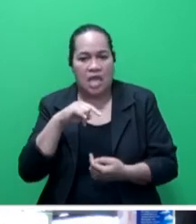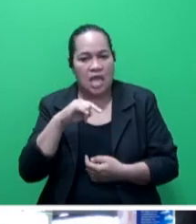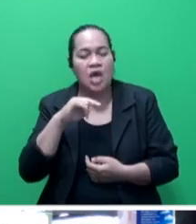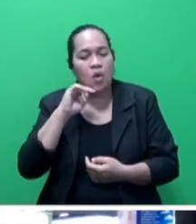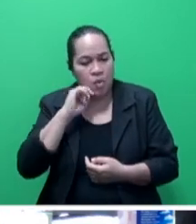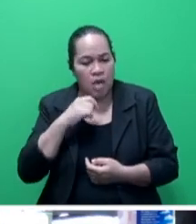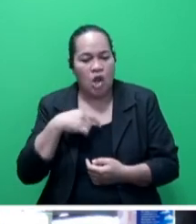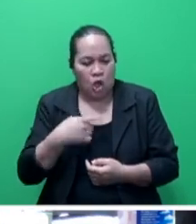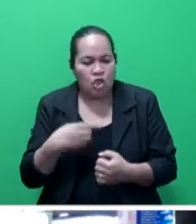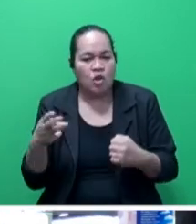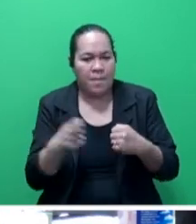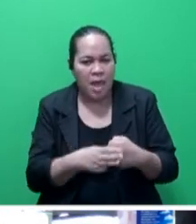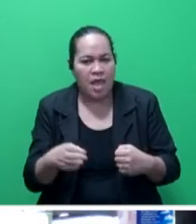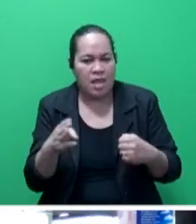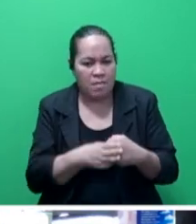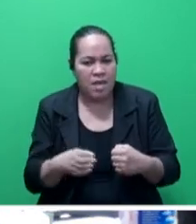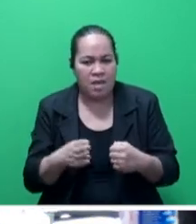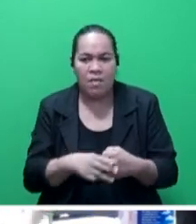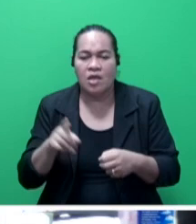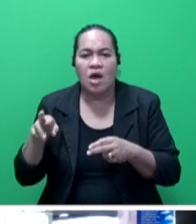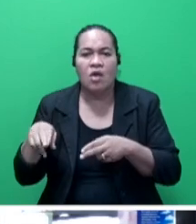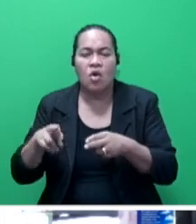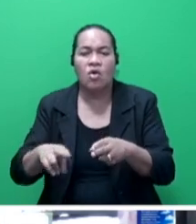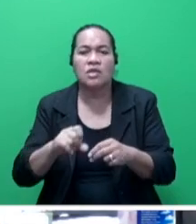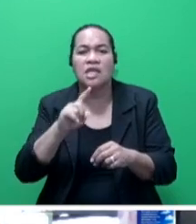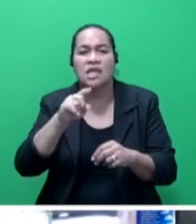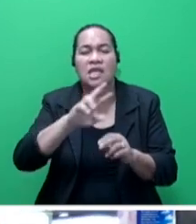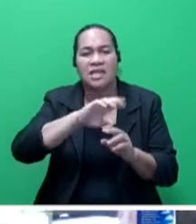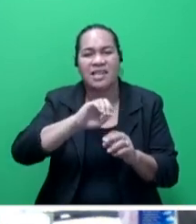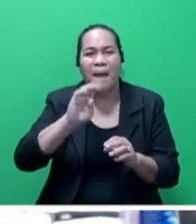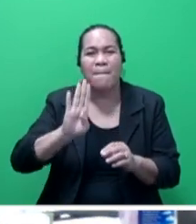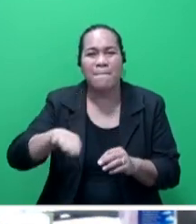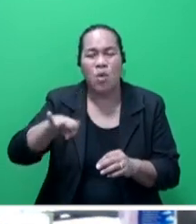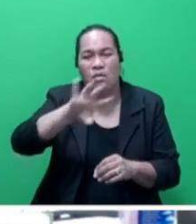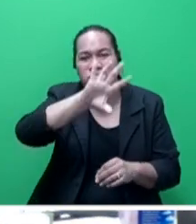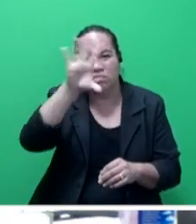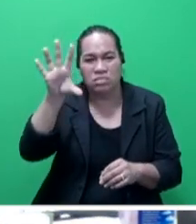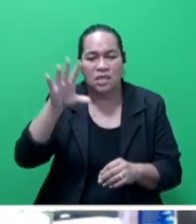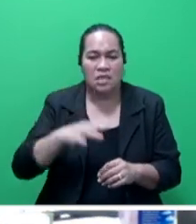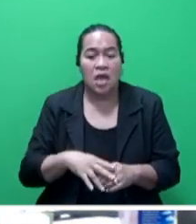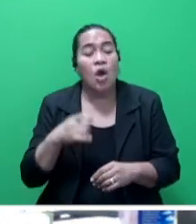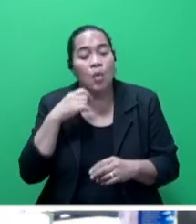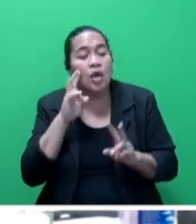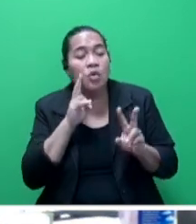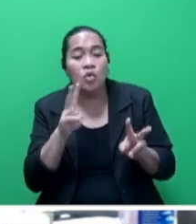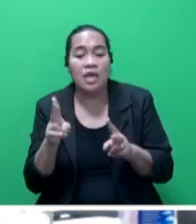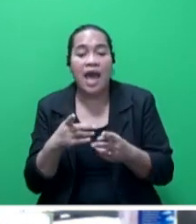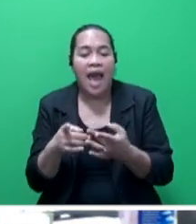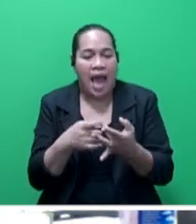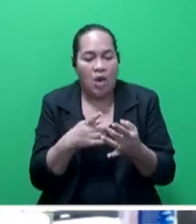do maintenance on the number 1 Reketi Road. And we will also look at maintaining all the